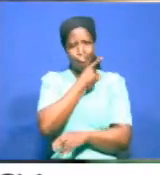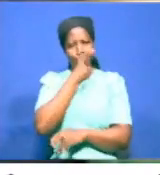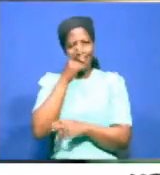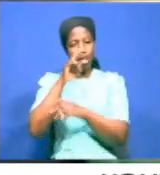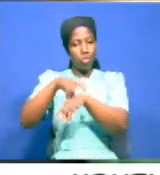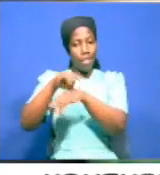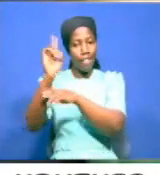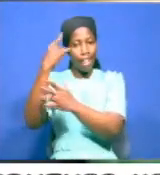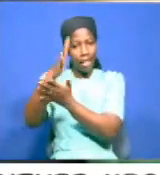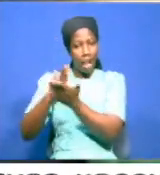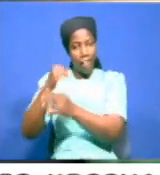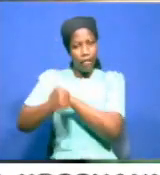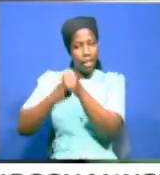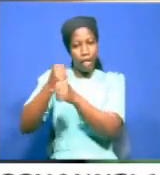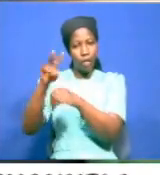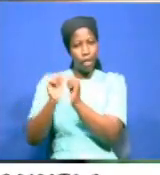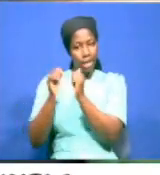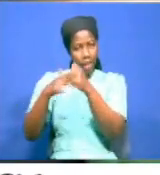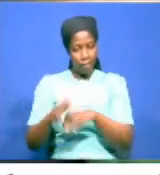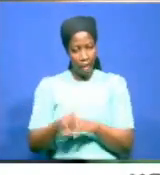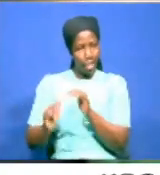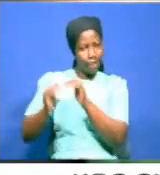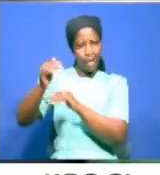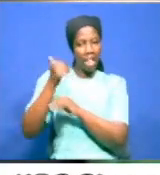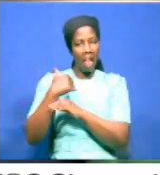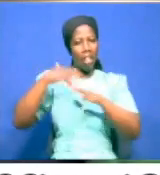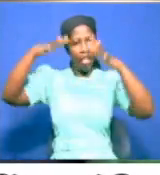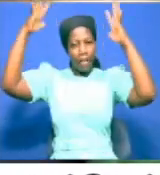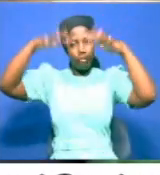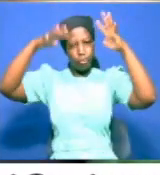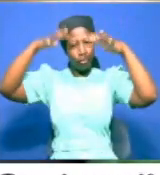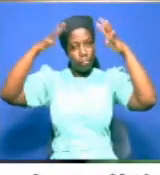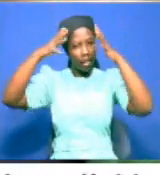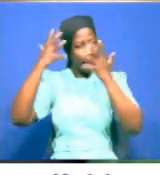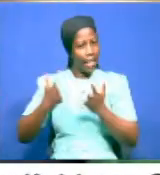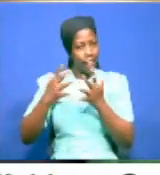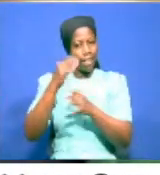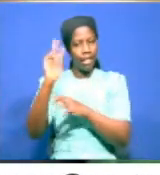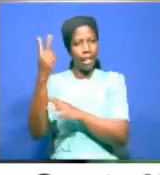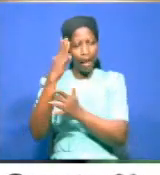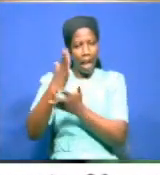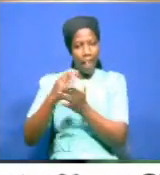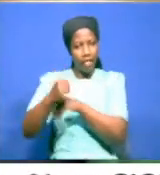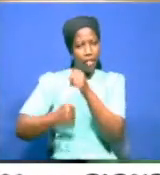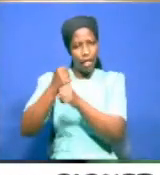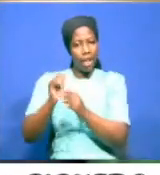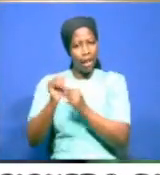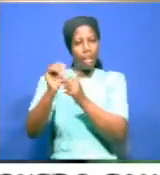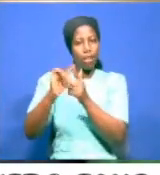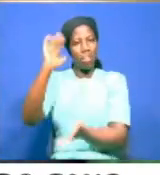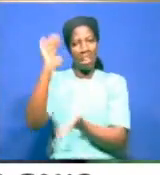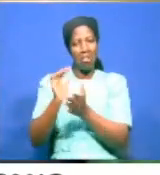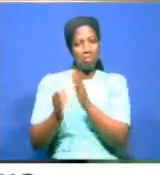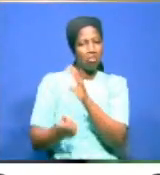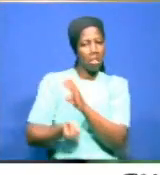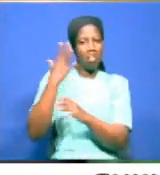of 2019, followed by high rainfall in the second half of the year that culminated in reduced production